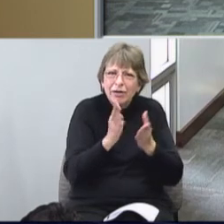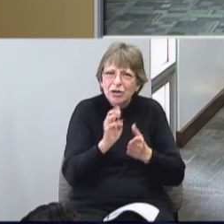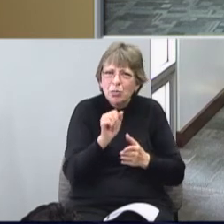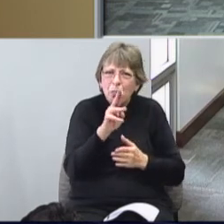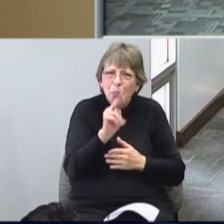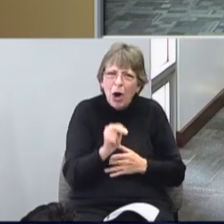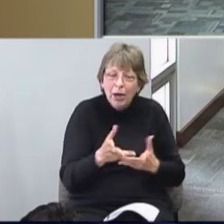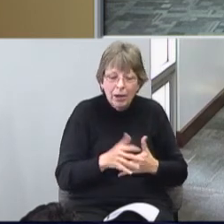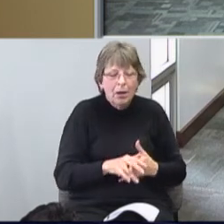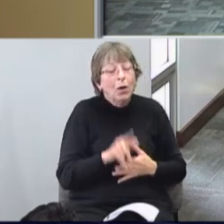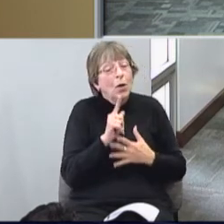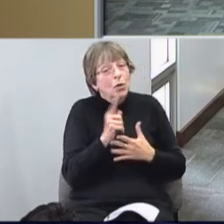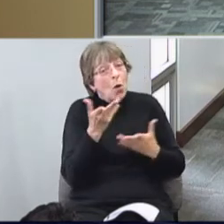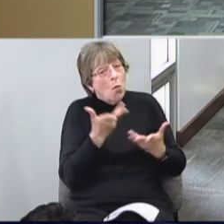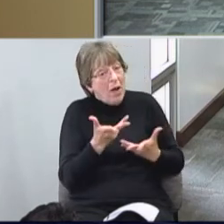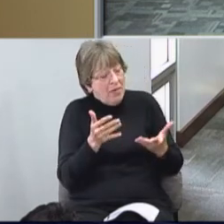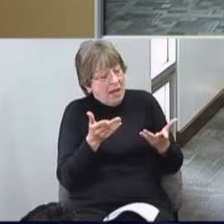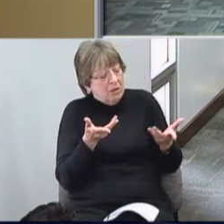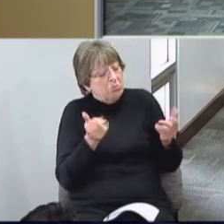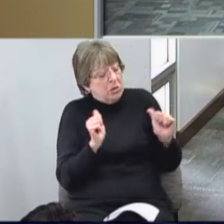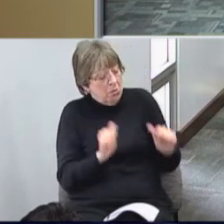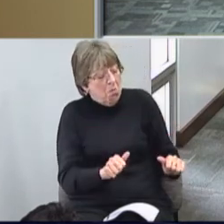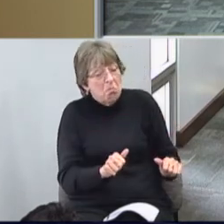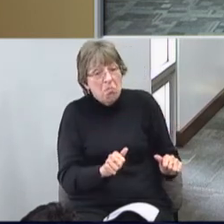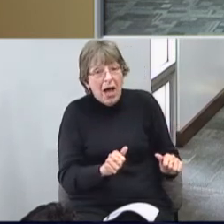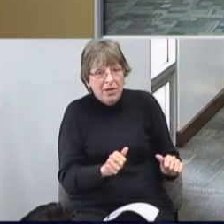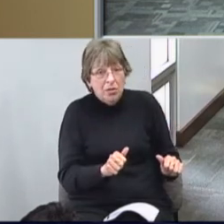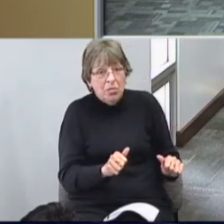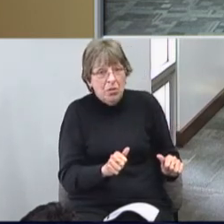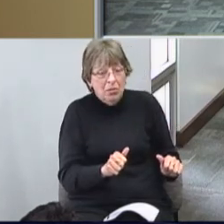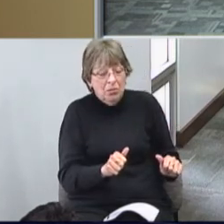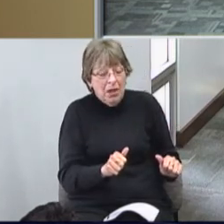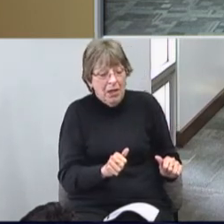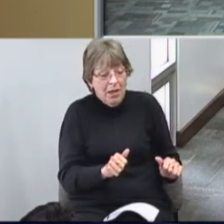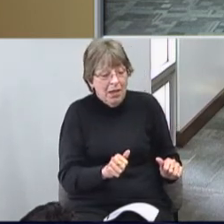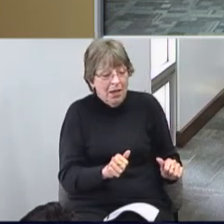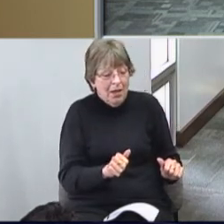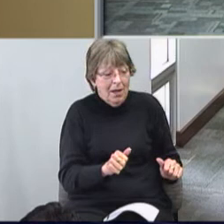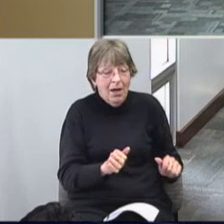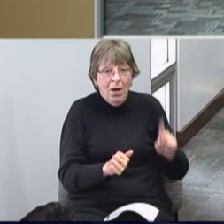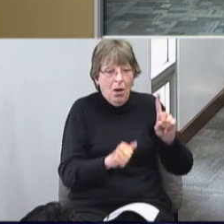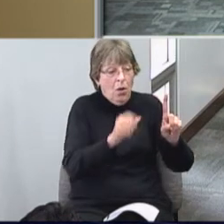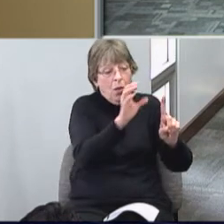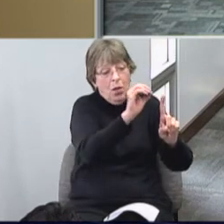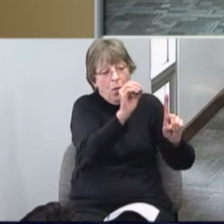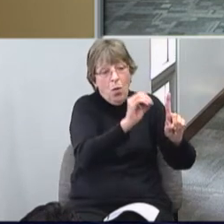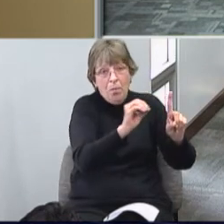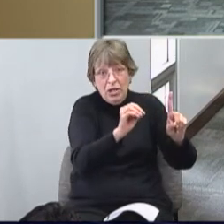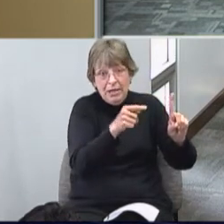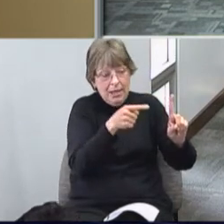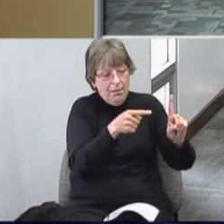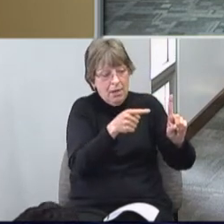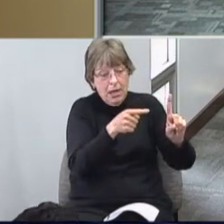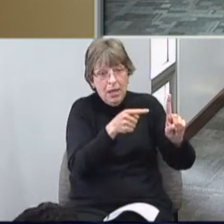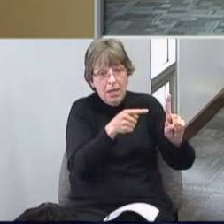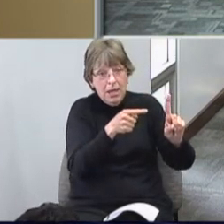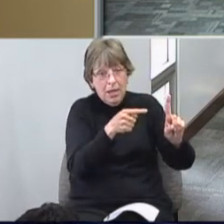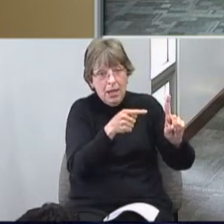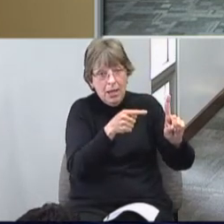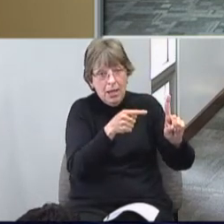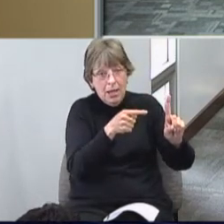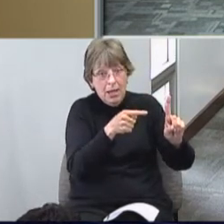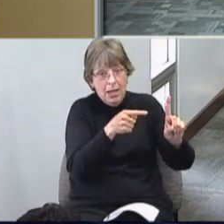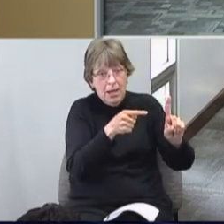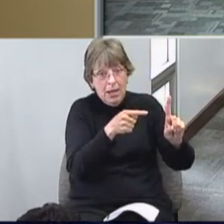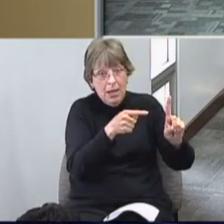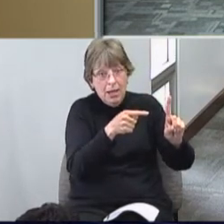So one thing we could do is earmark that money and pool it, keep it with the zoo. So down the